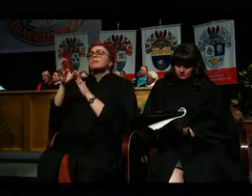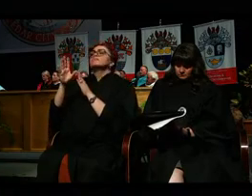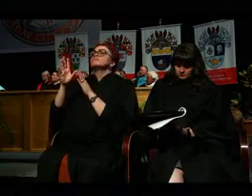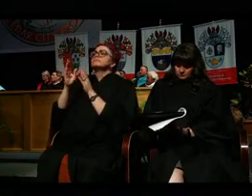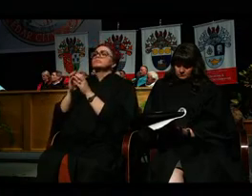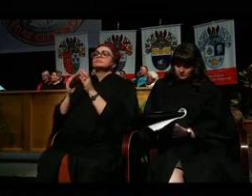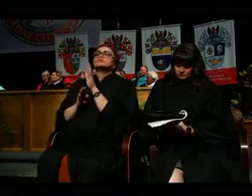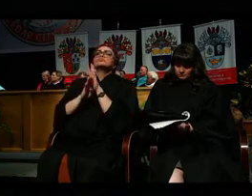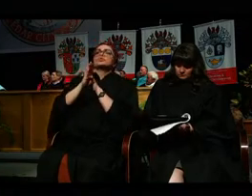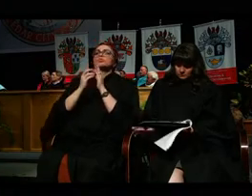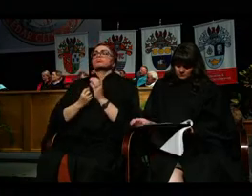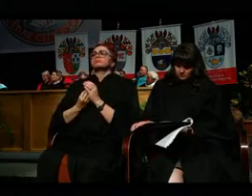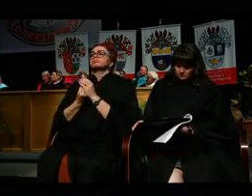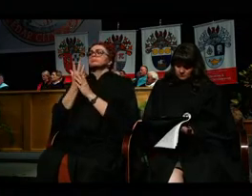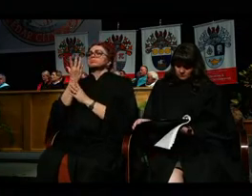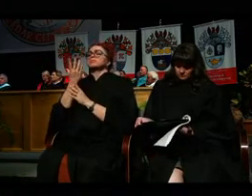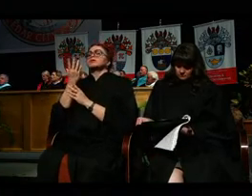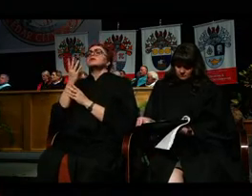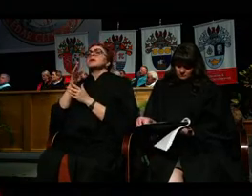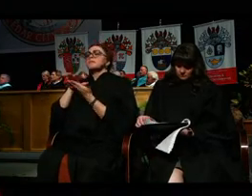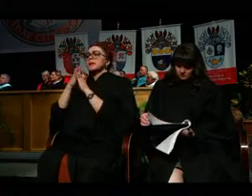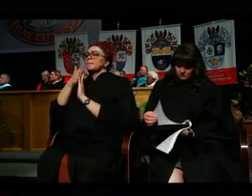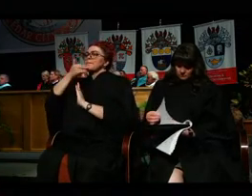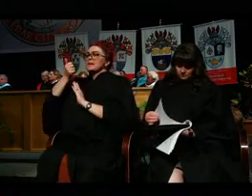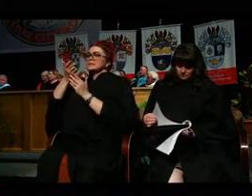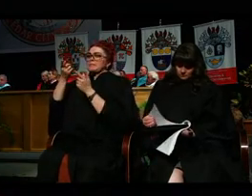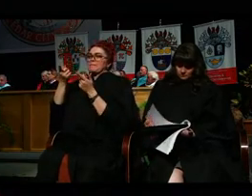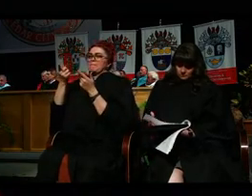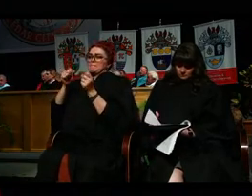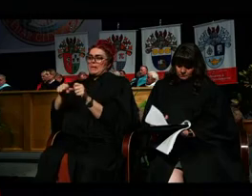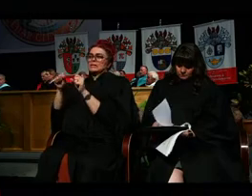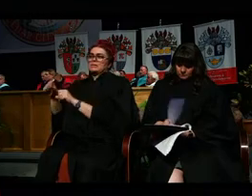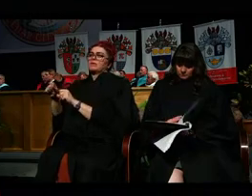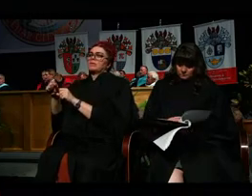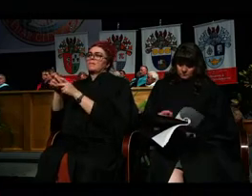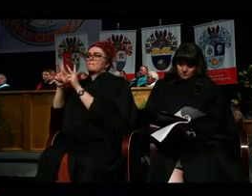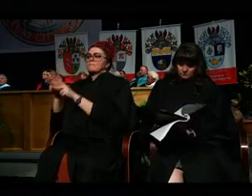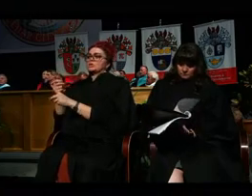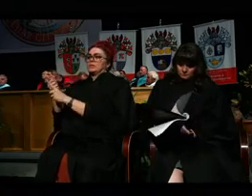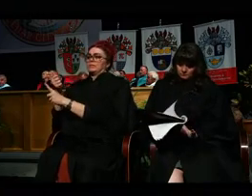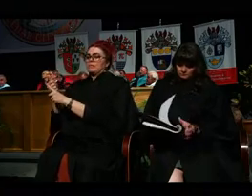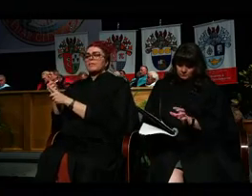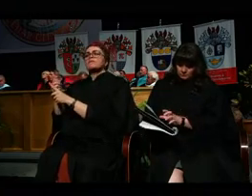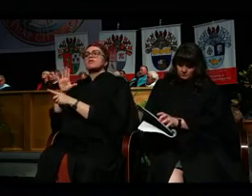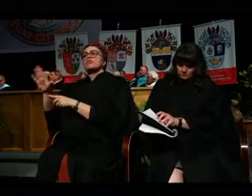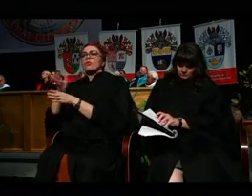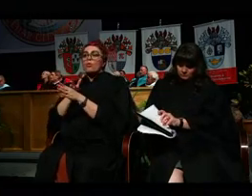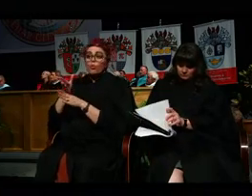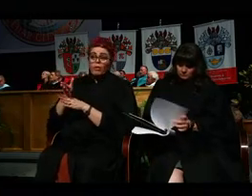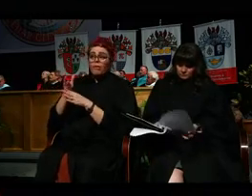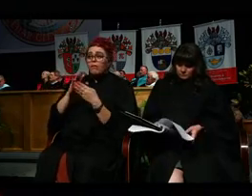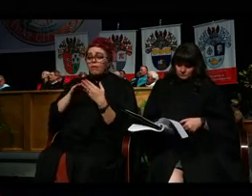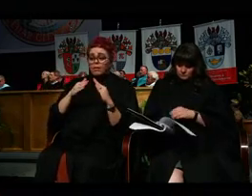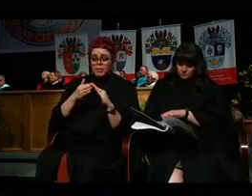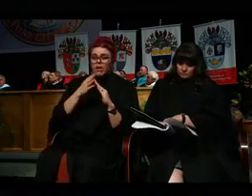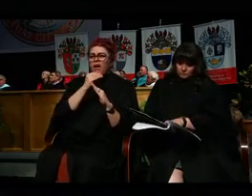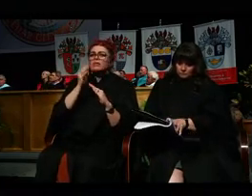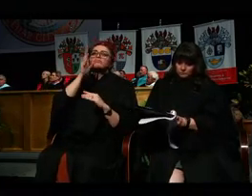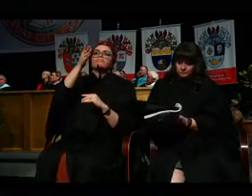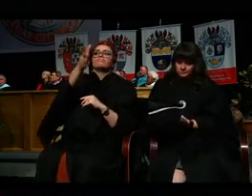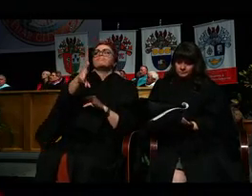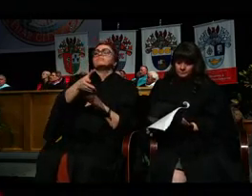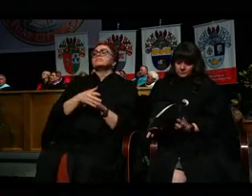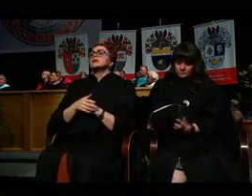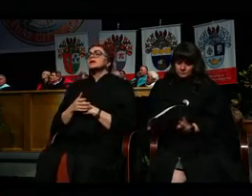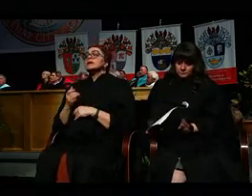of themselves. We want to make a difference in their careers, their communities, and beyond. To achieve student success, we must gain